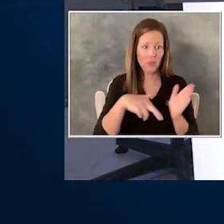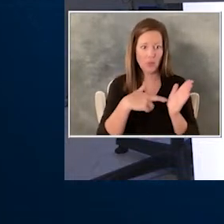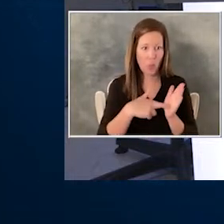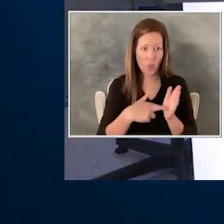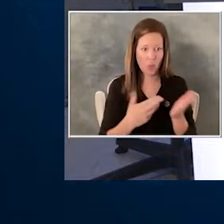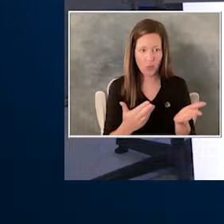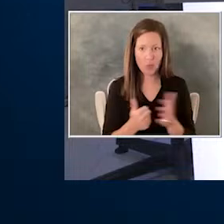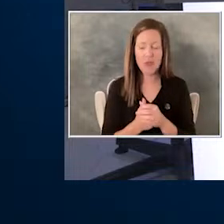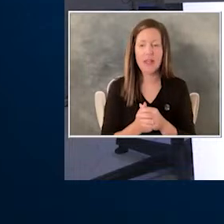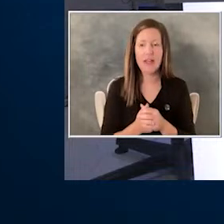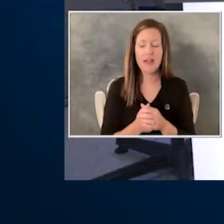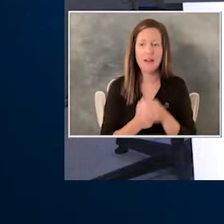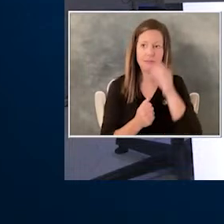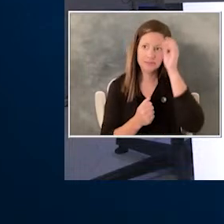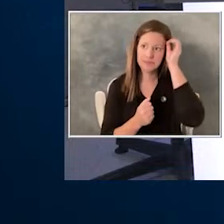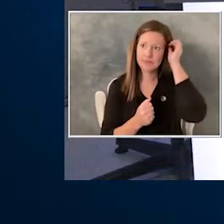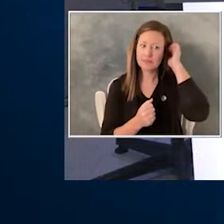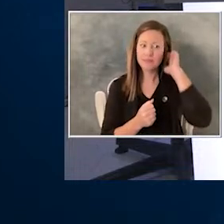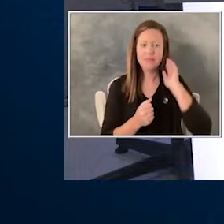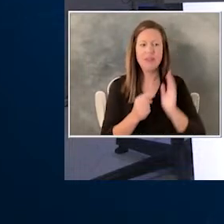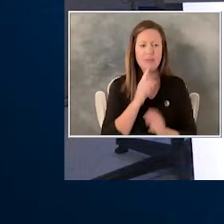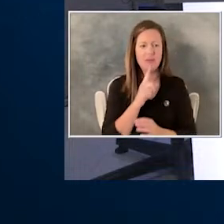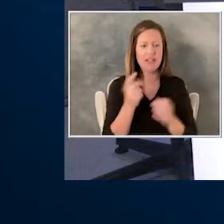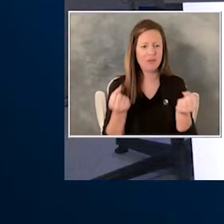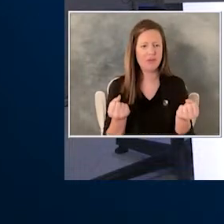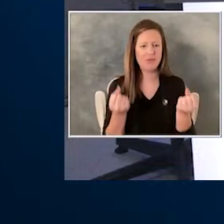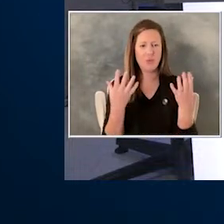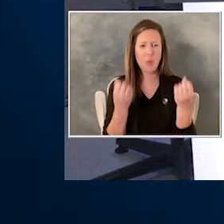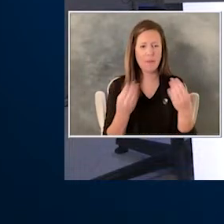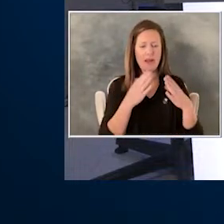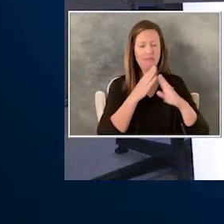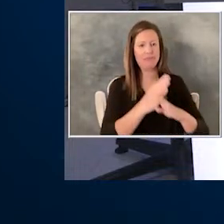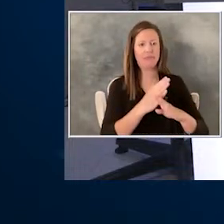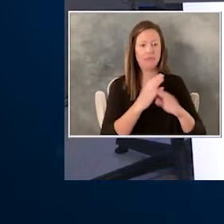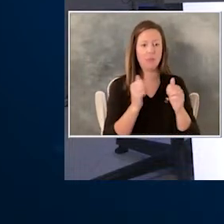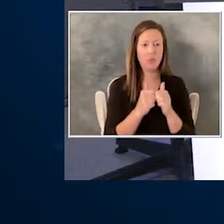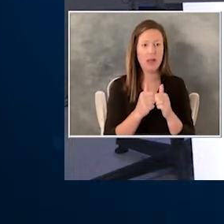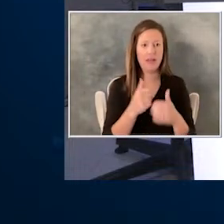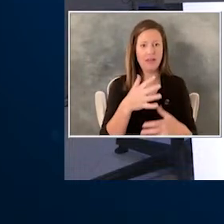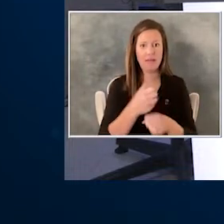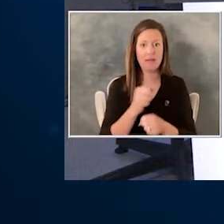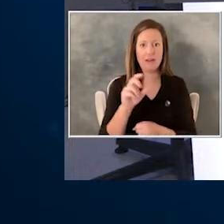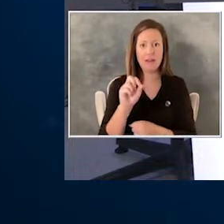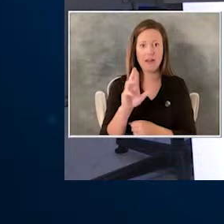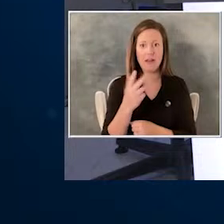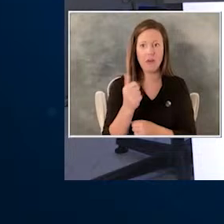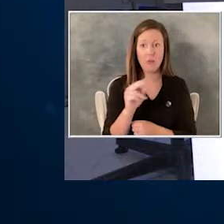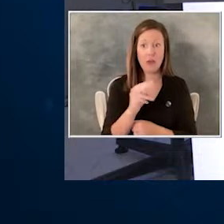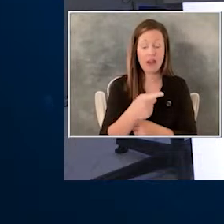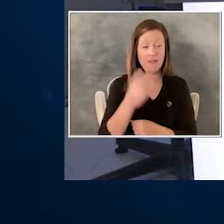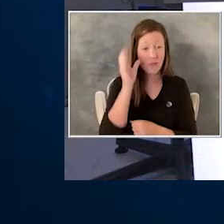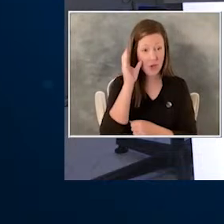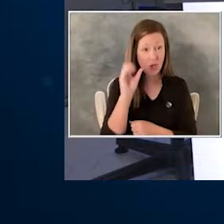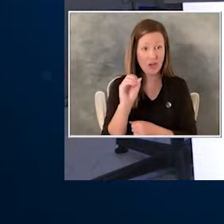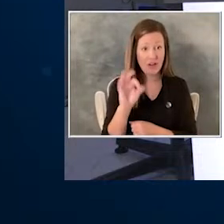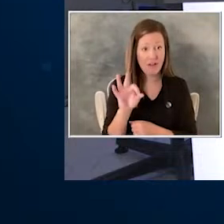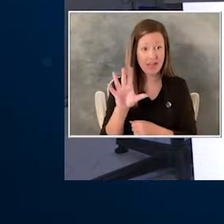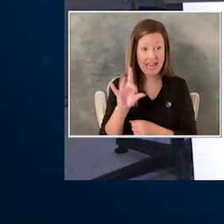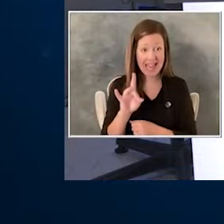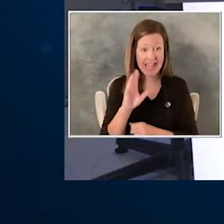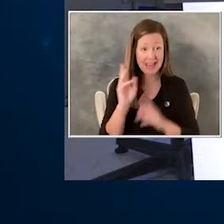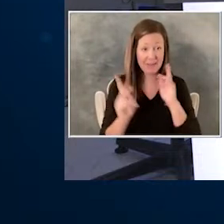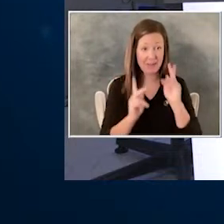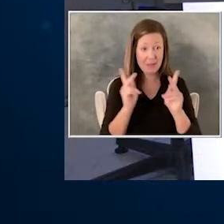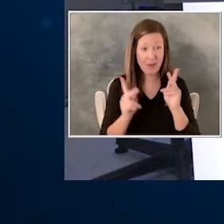It's filled with so many hurdles, though, getting an organ. Have you ever heard of an 8-link kidney chain, an